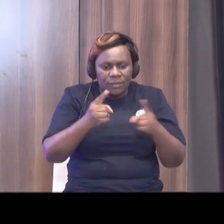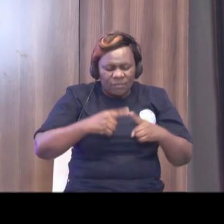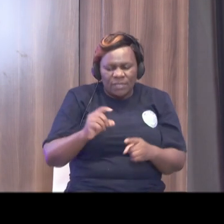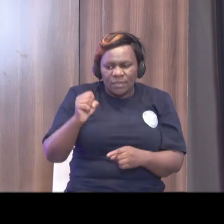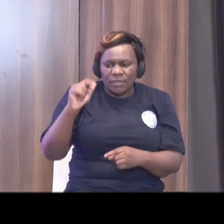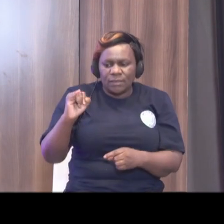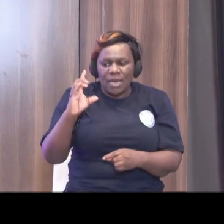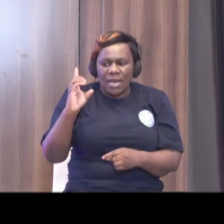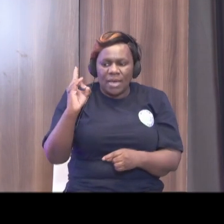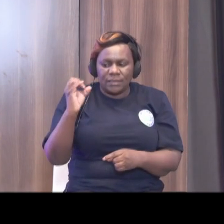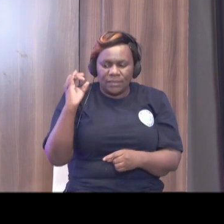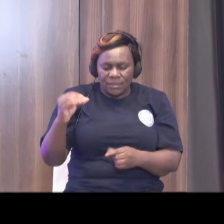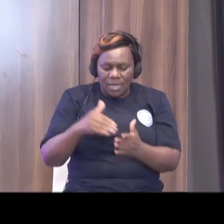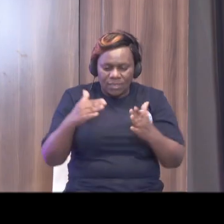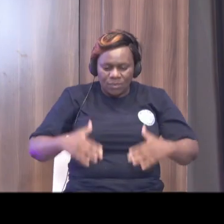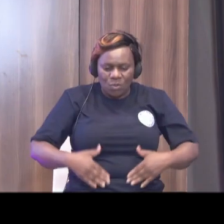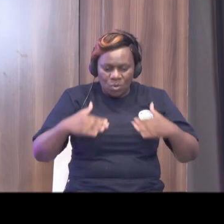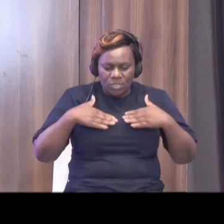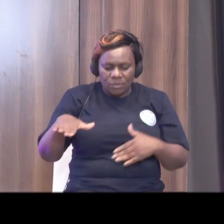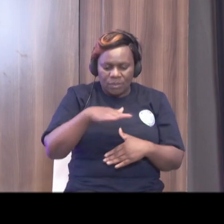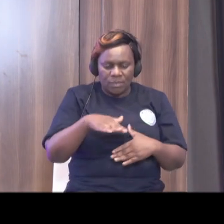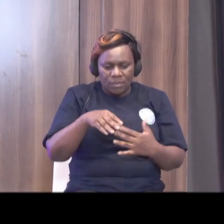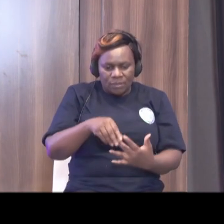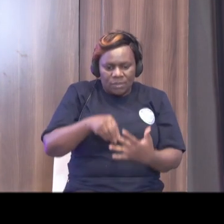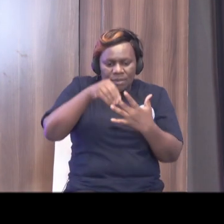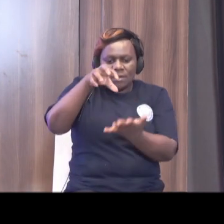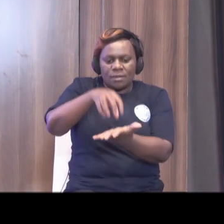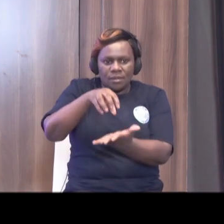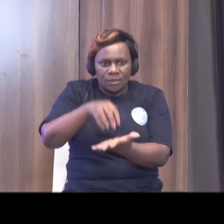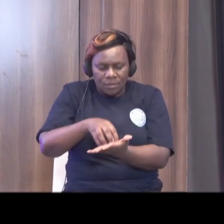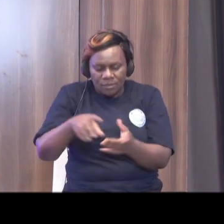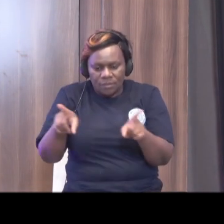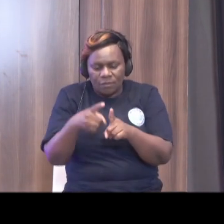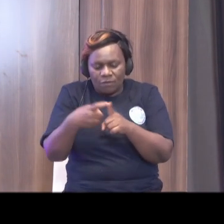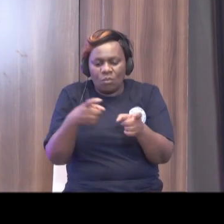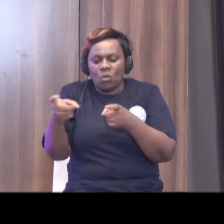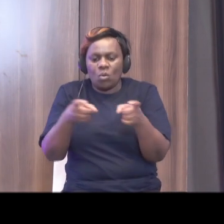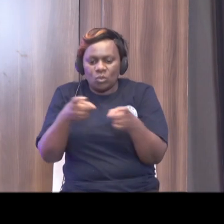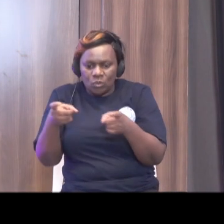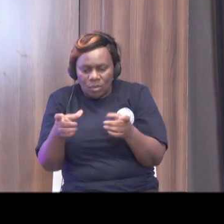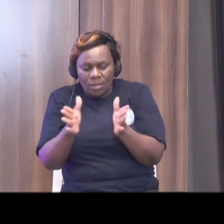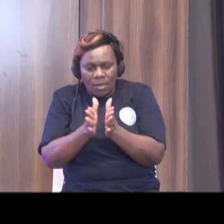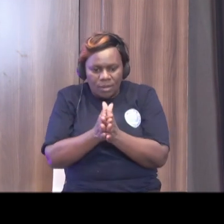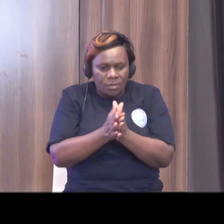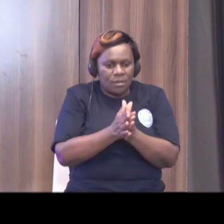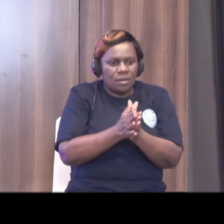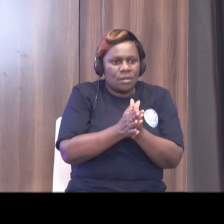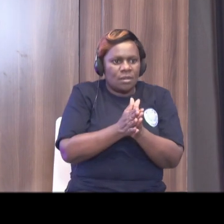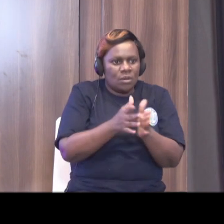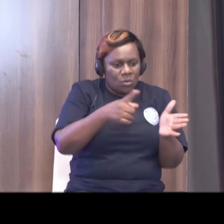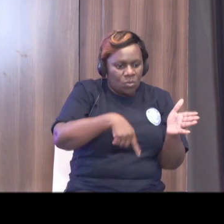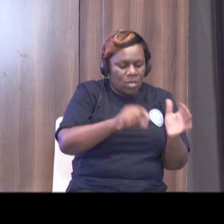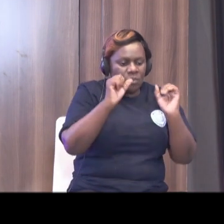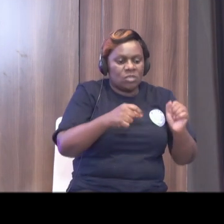polysaccharide IgG antibody concentrations distinguished cases from controls, and we